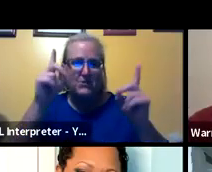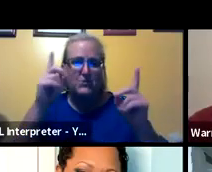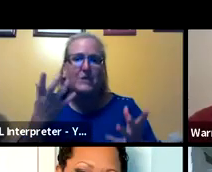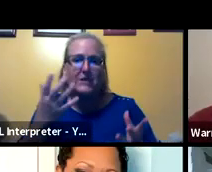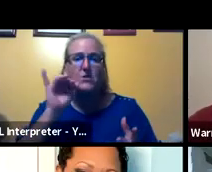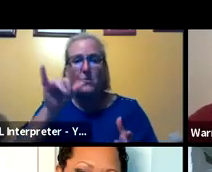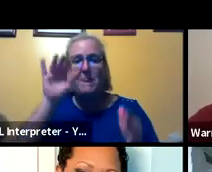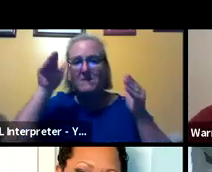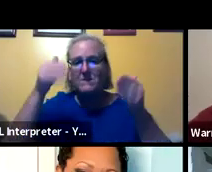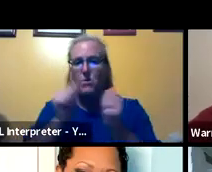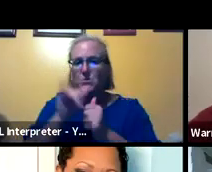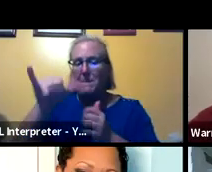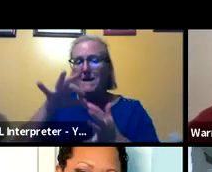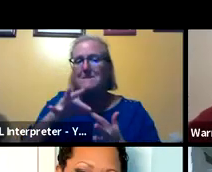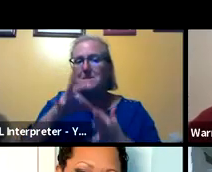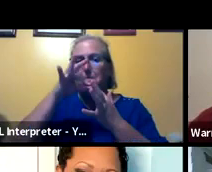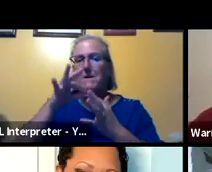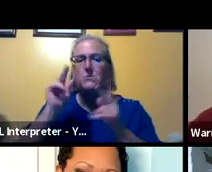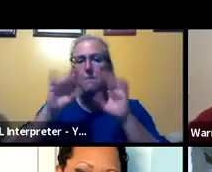focus of that group.